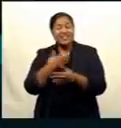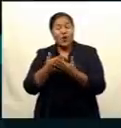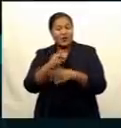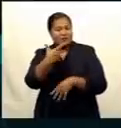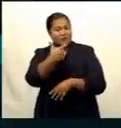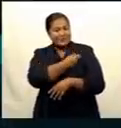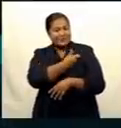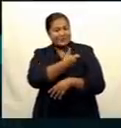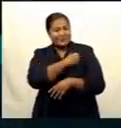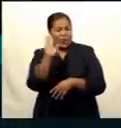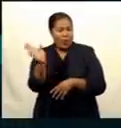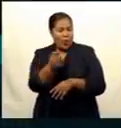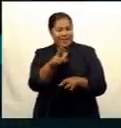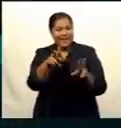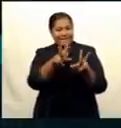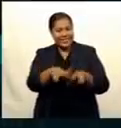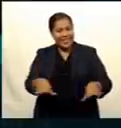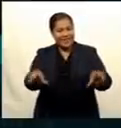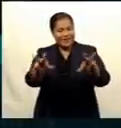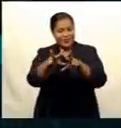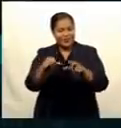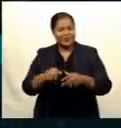vaccination around Viti Levu.